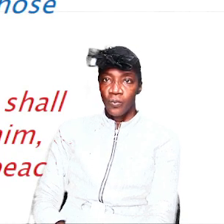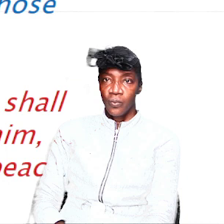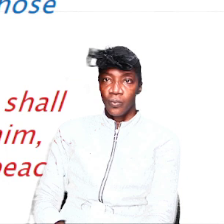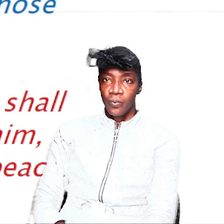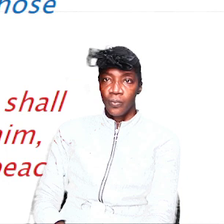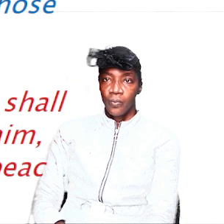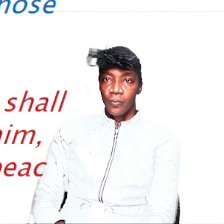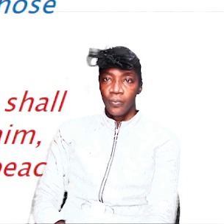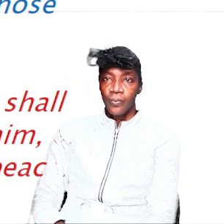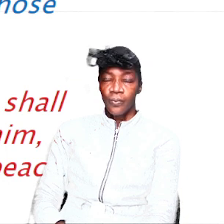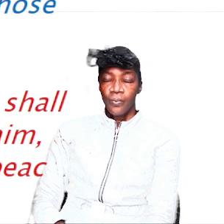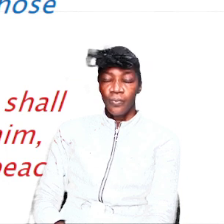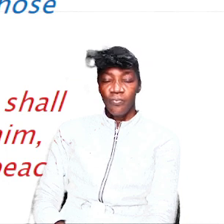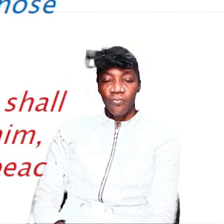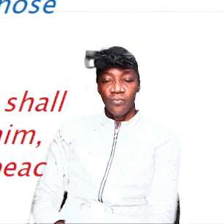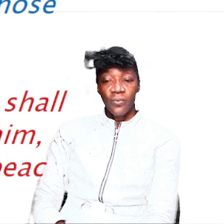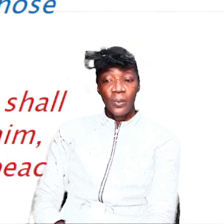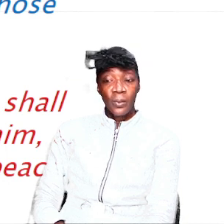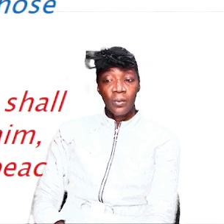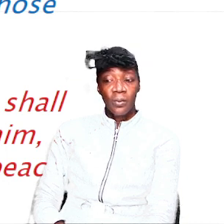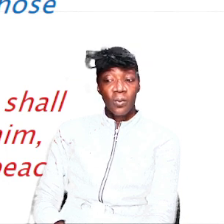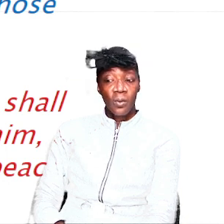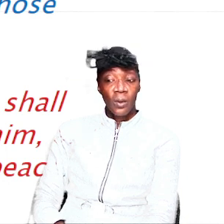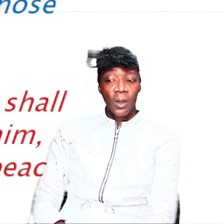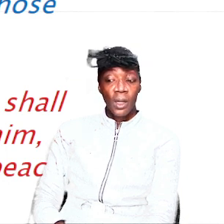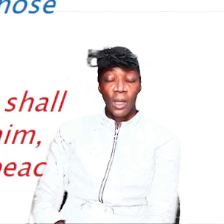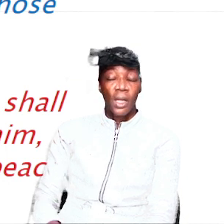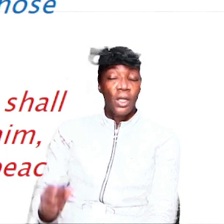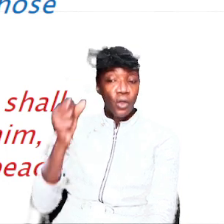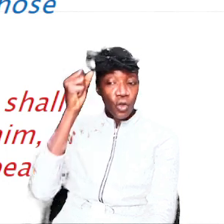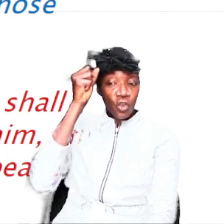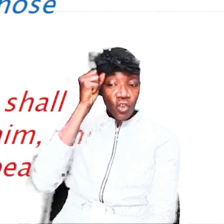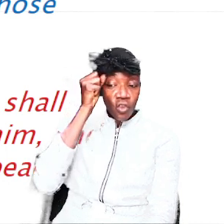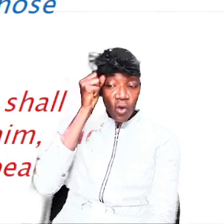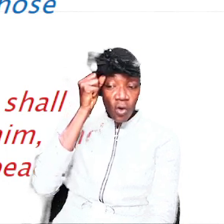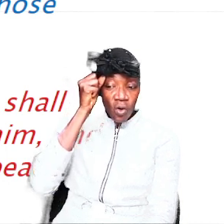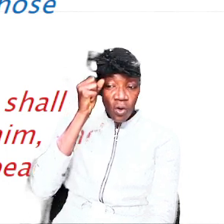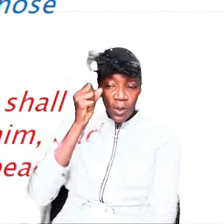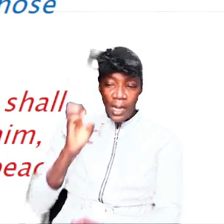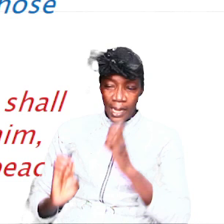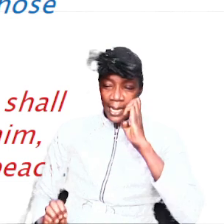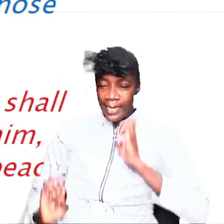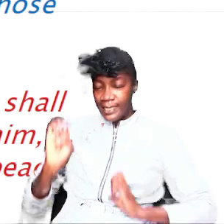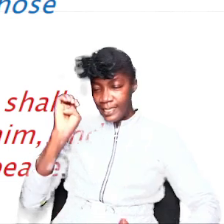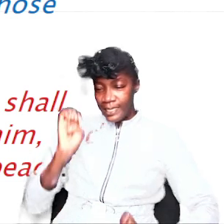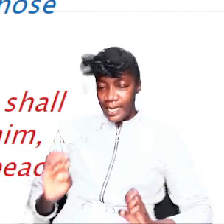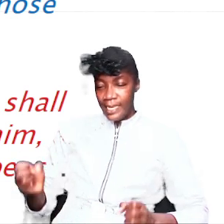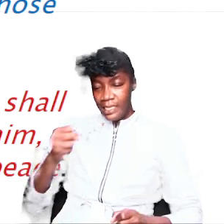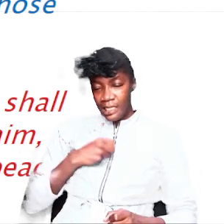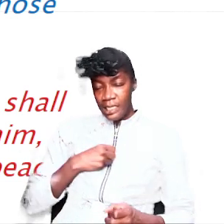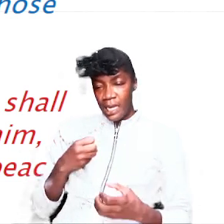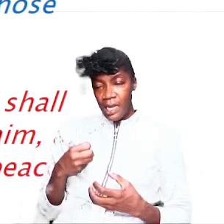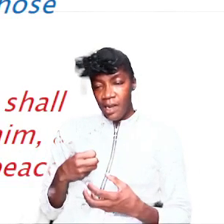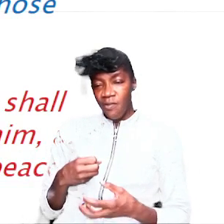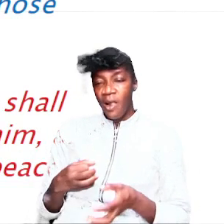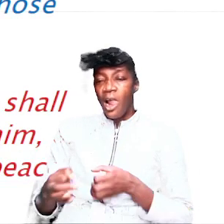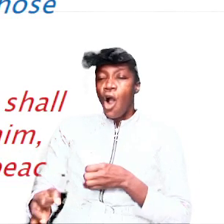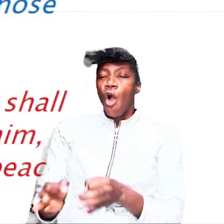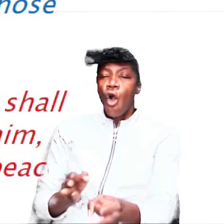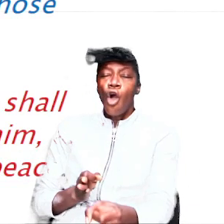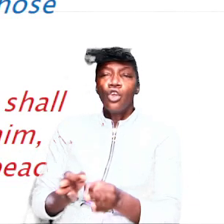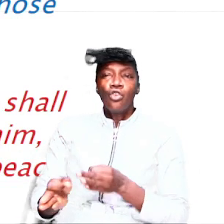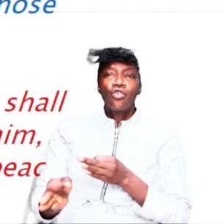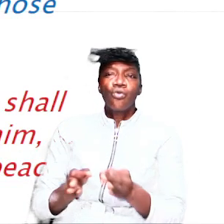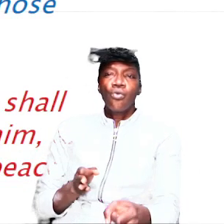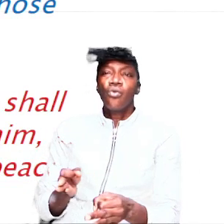And then we said that Saul was able to exercise self-control. Right? And we made mention of it a while ago. Samuel